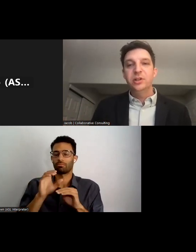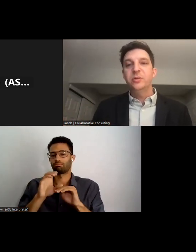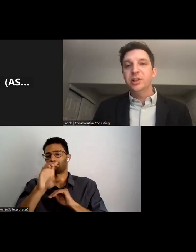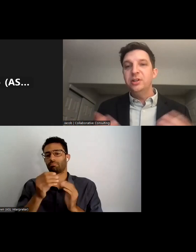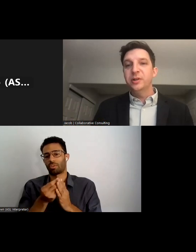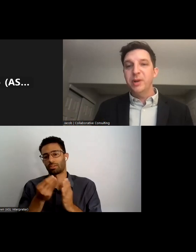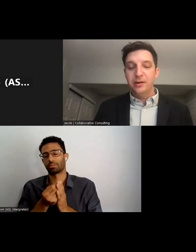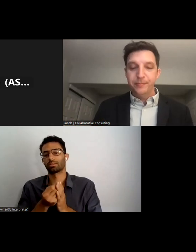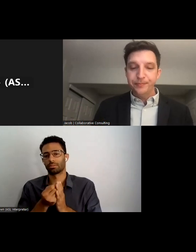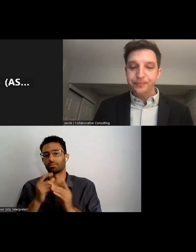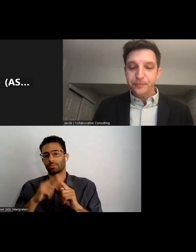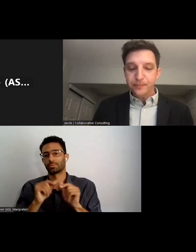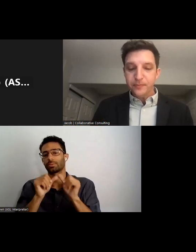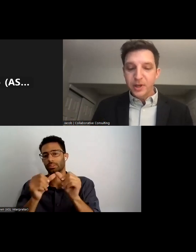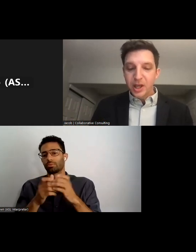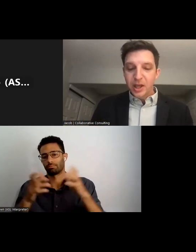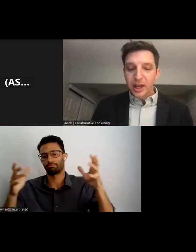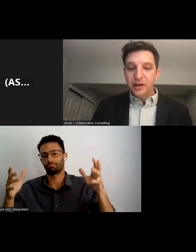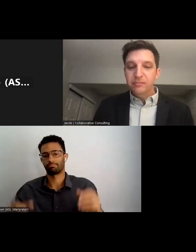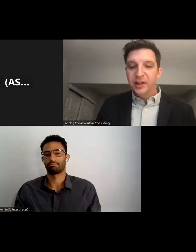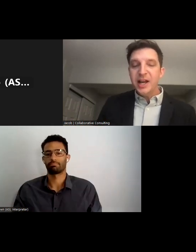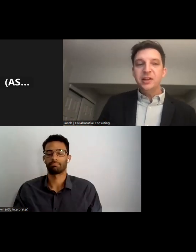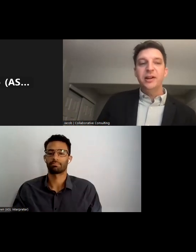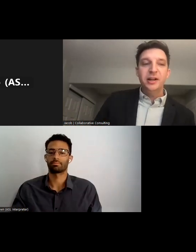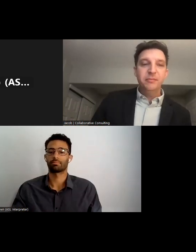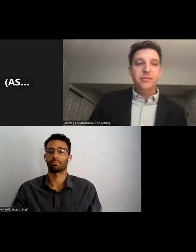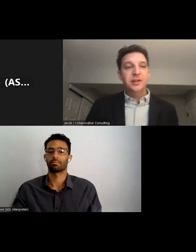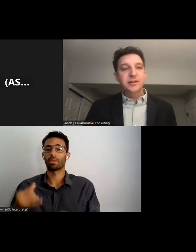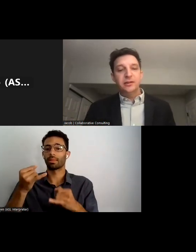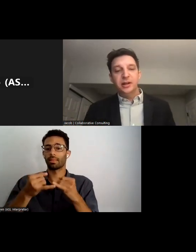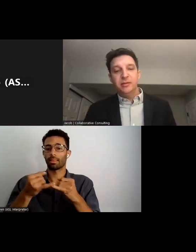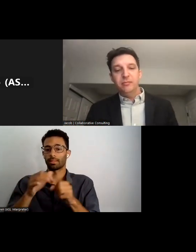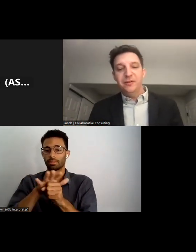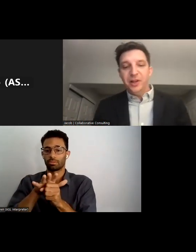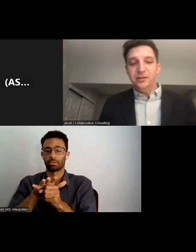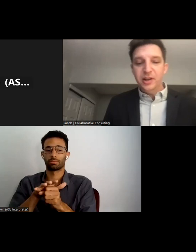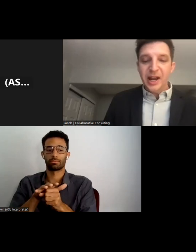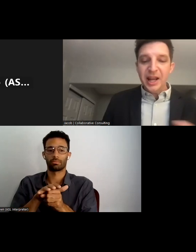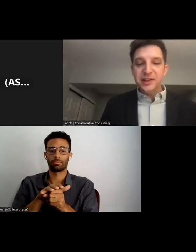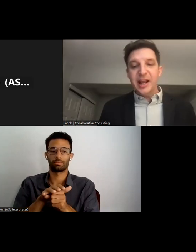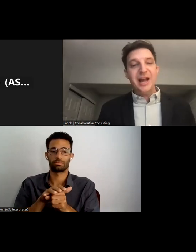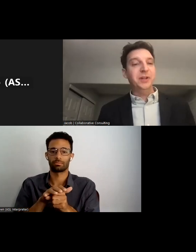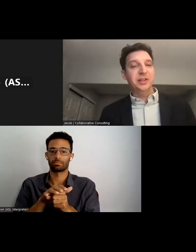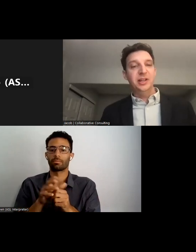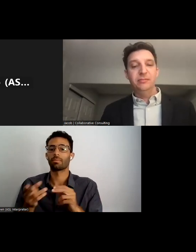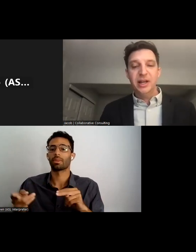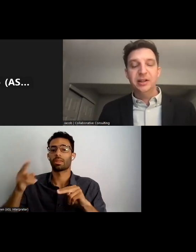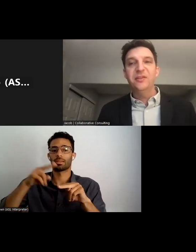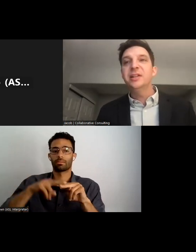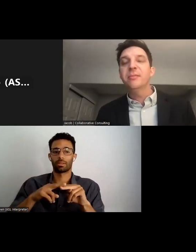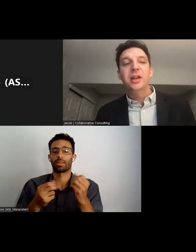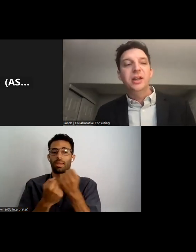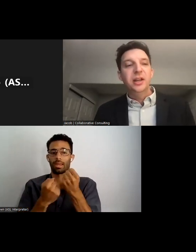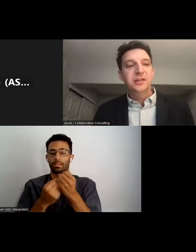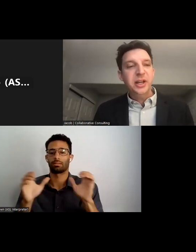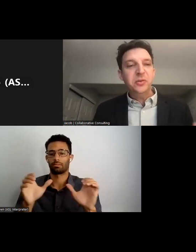to continue to expand. And the last area is enhancing advocacy